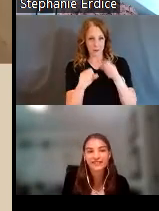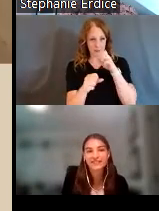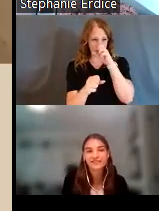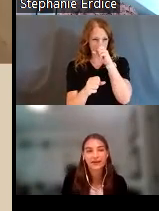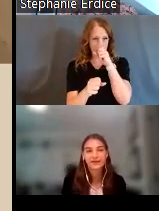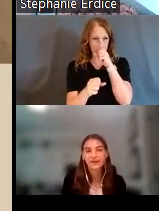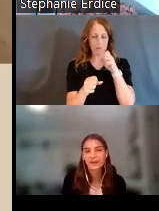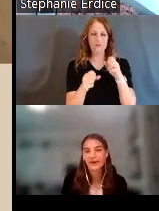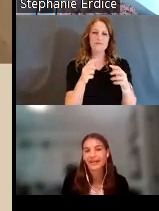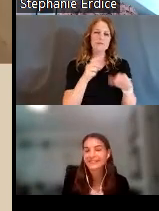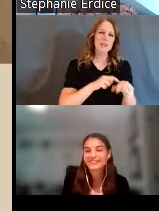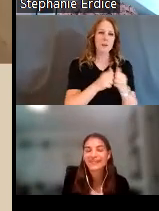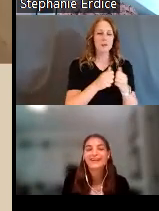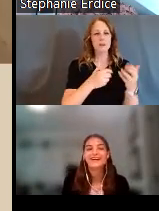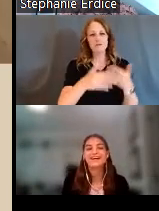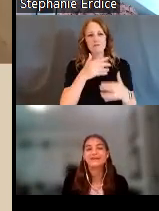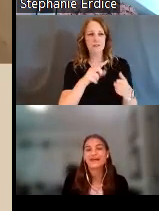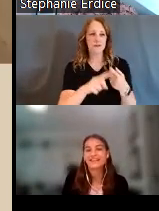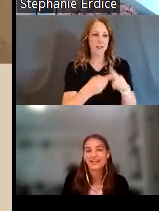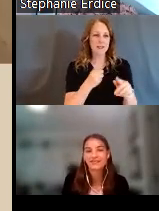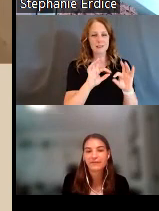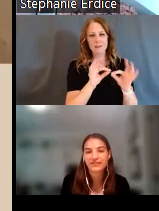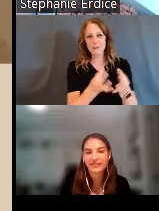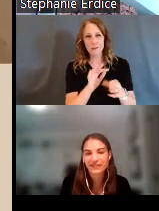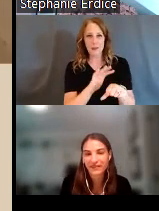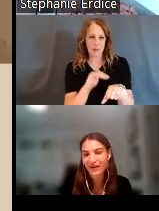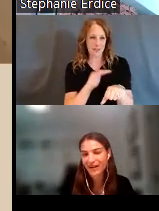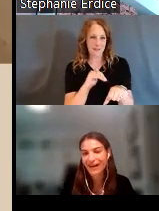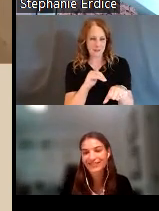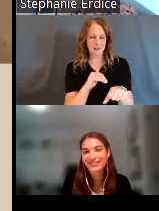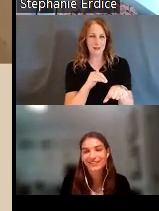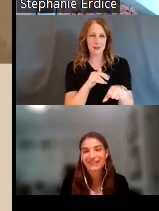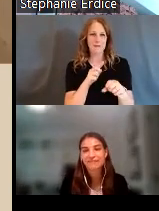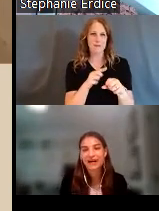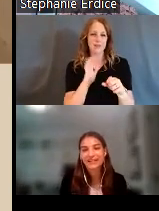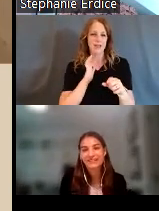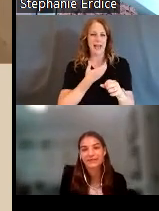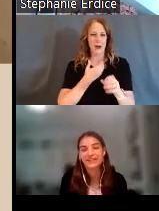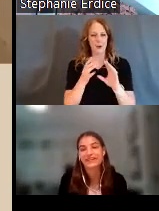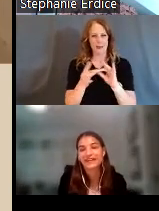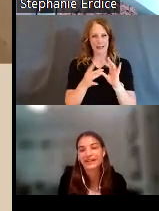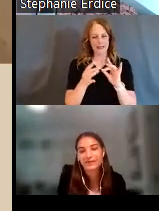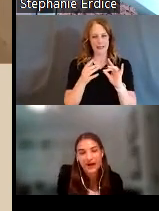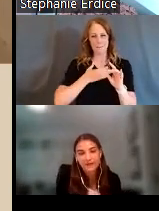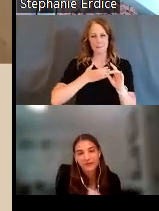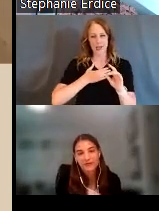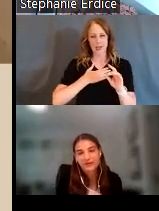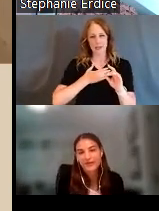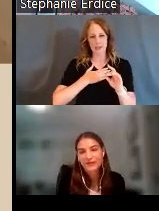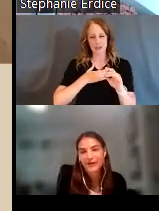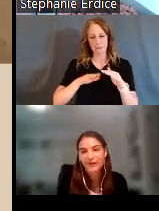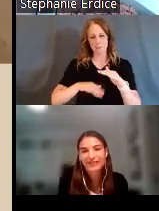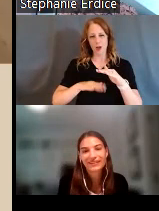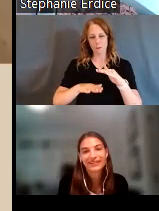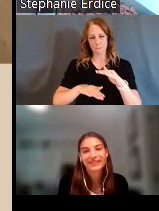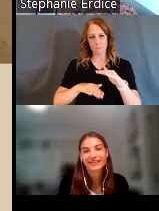with friends, family, or pets. As Stephanie mentioned, these are our cats. Mine is the one in the bottom